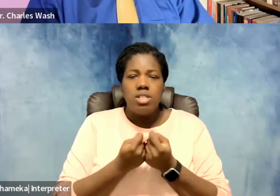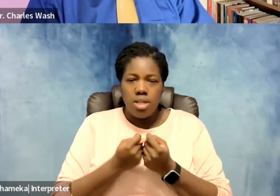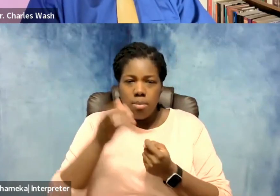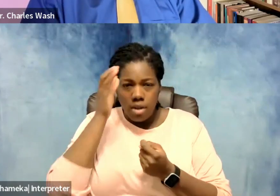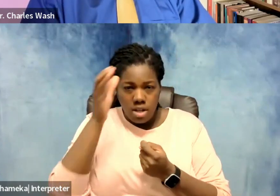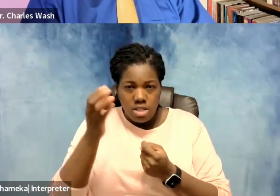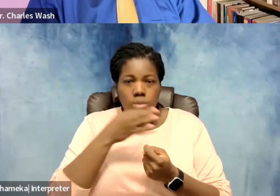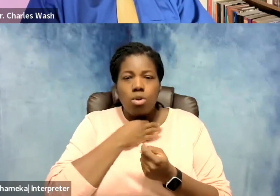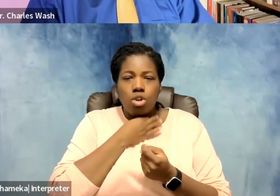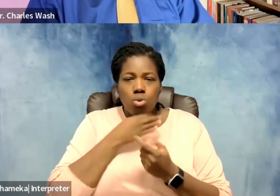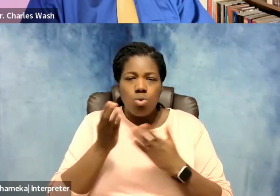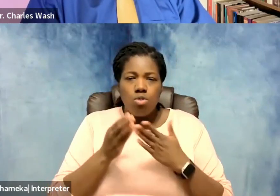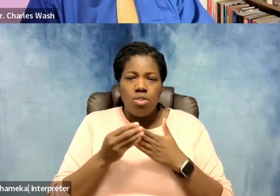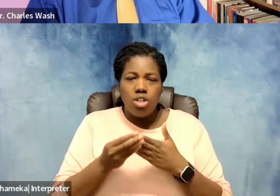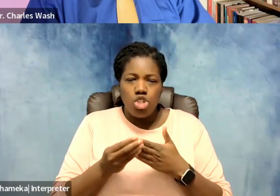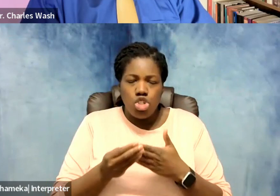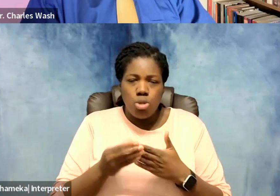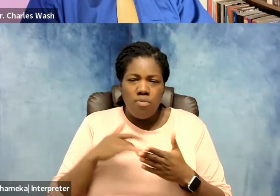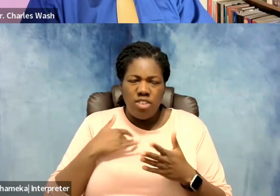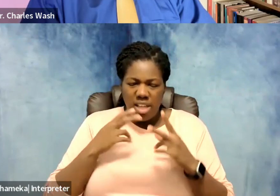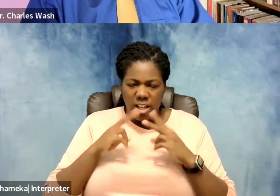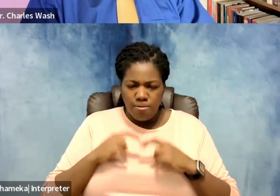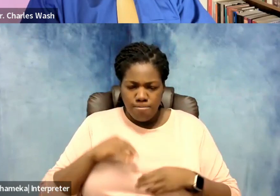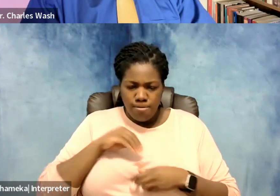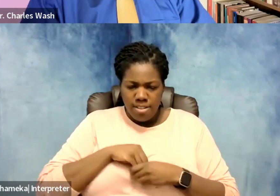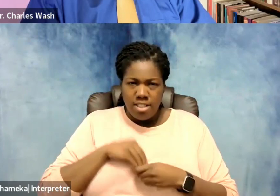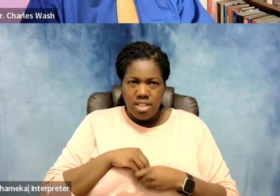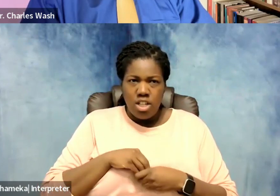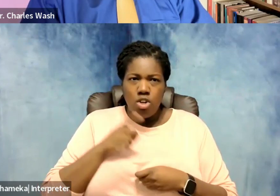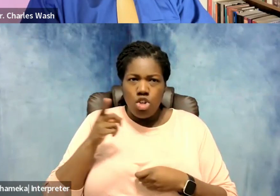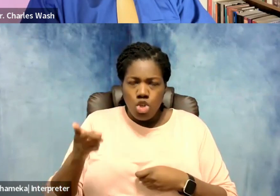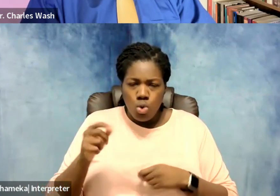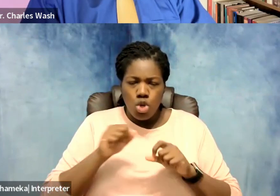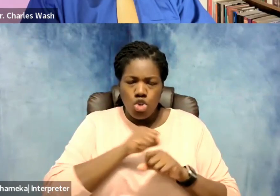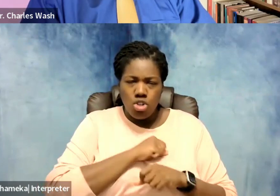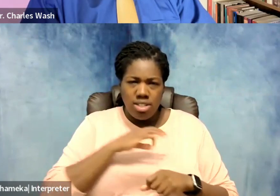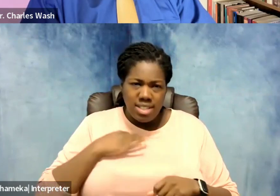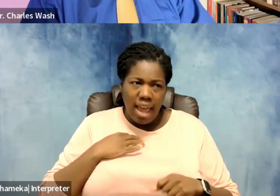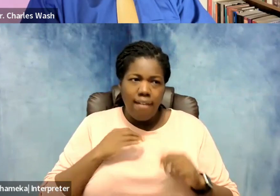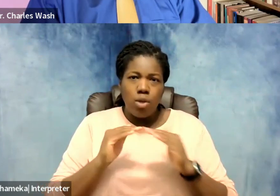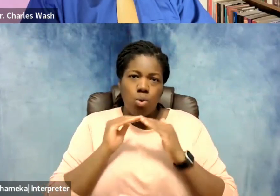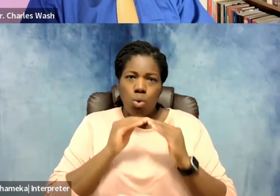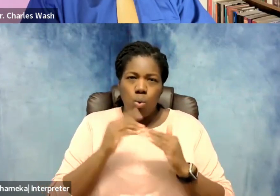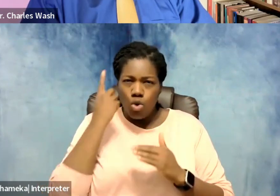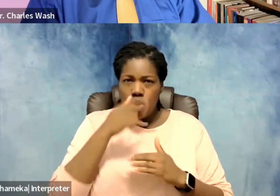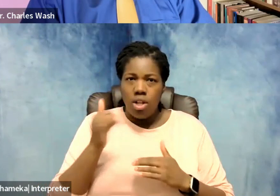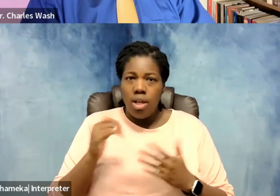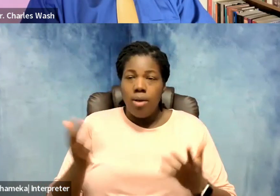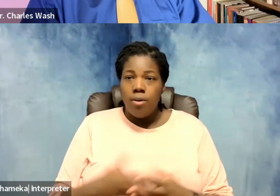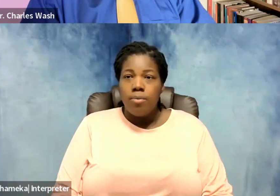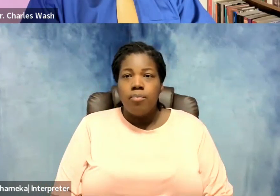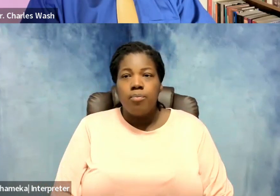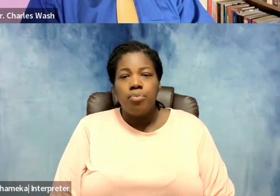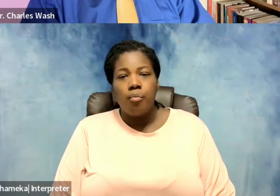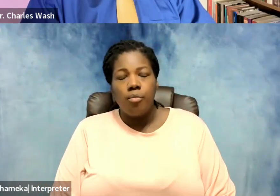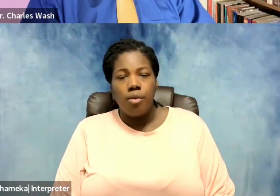looks like internally. Like, what does that look like between you and your staff and you and your coworkers? Really great